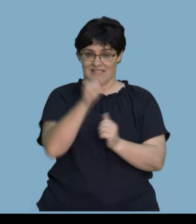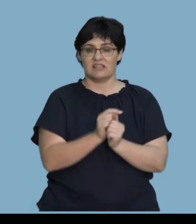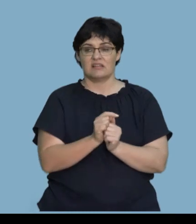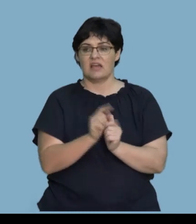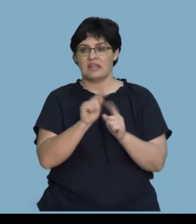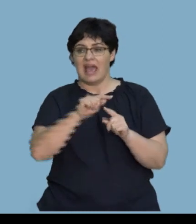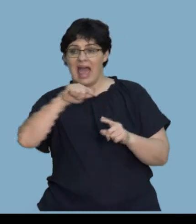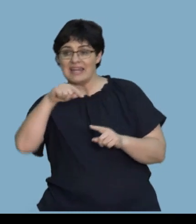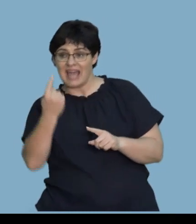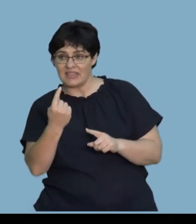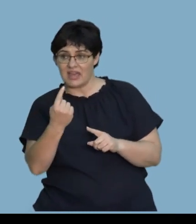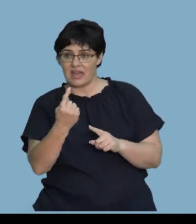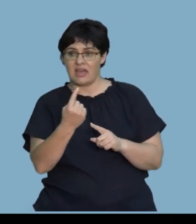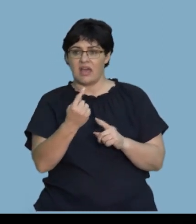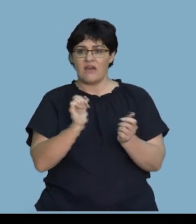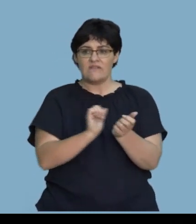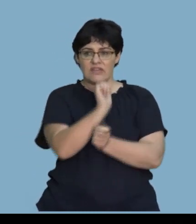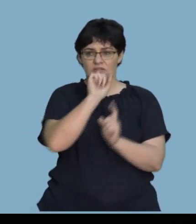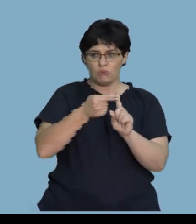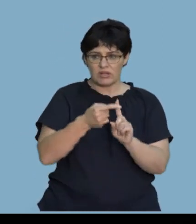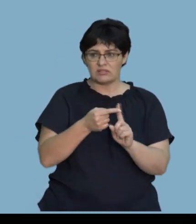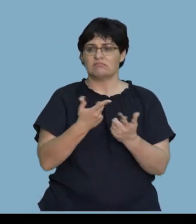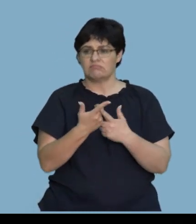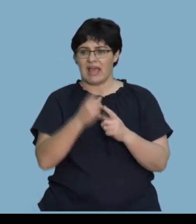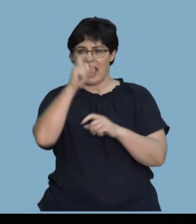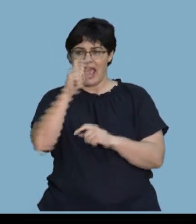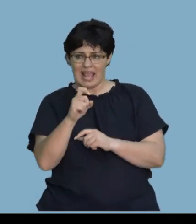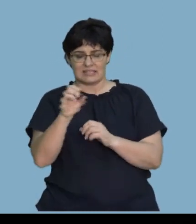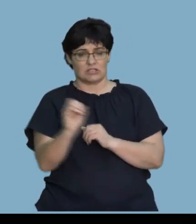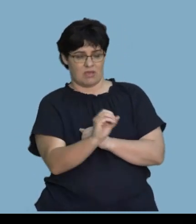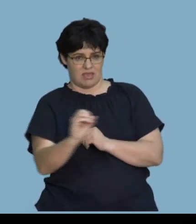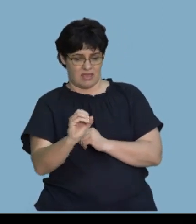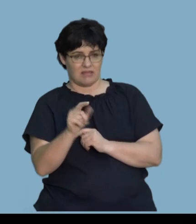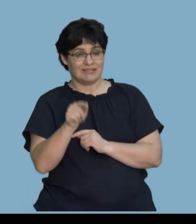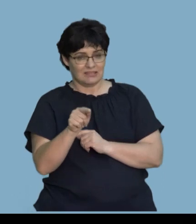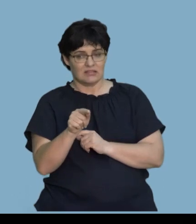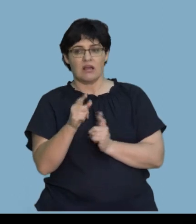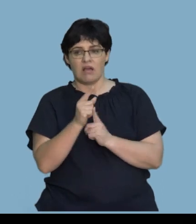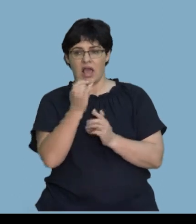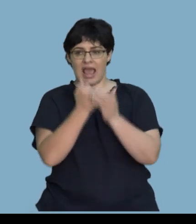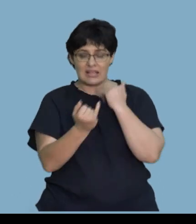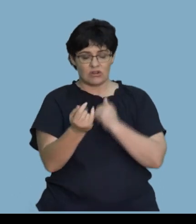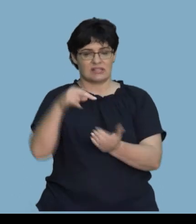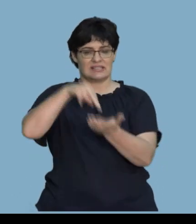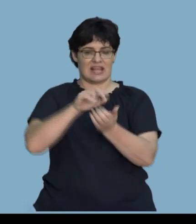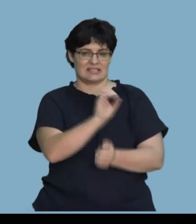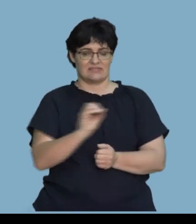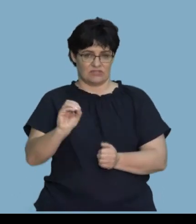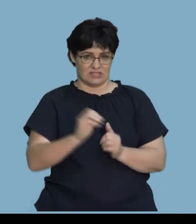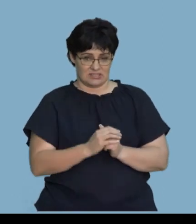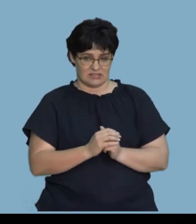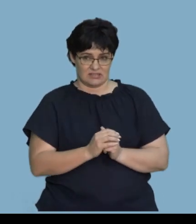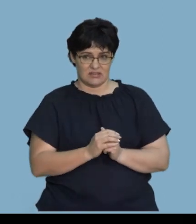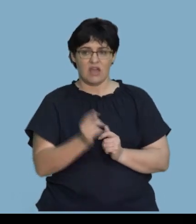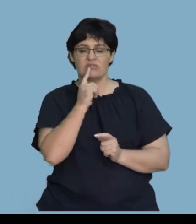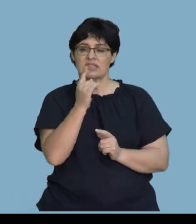a charge of positive 6 times 10 exponent negative 6 coulombs on an insulated stand, right? The moment we're